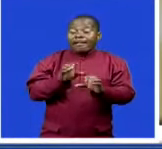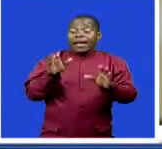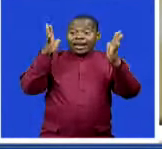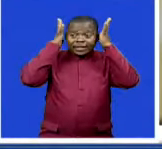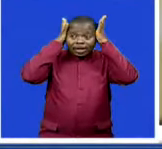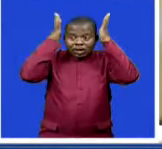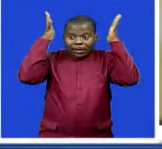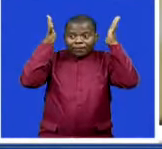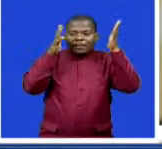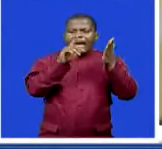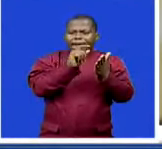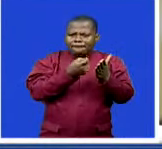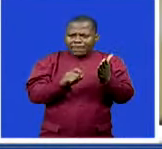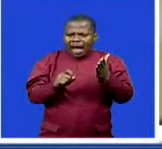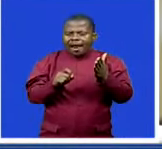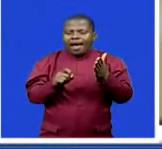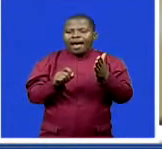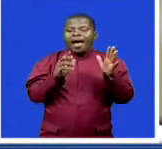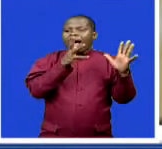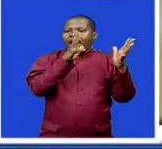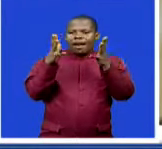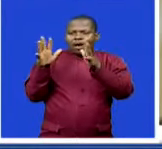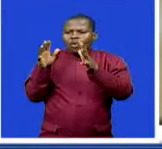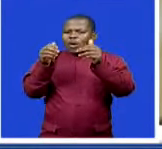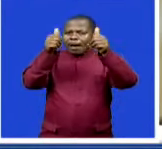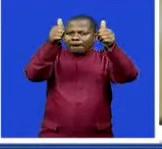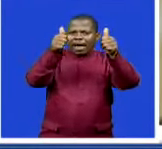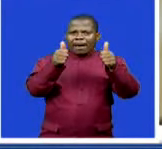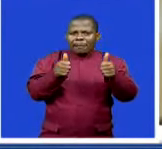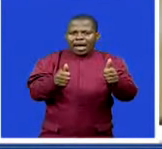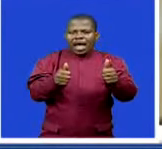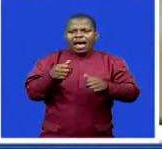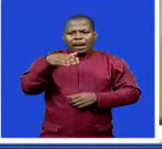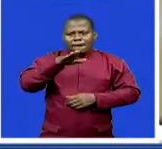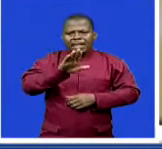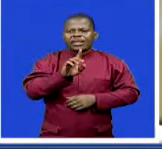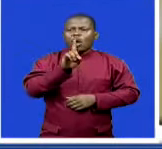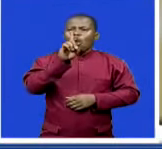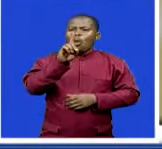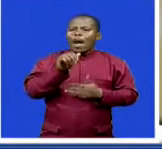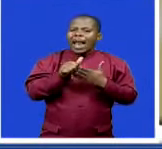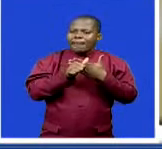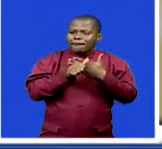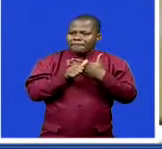every place Eswatini must write hallelujah. For the 1 month,